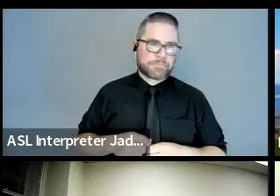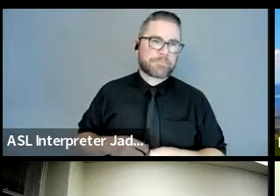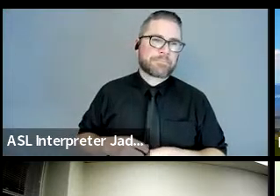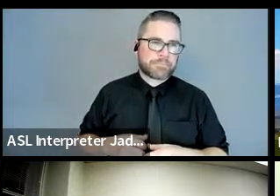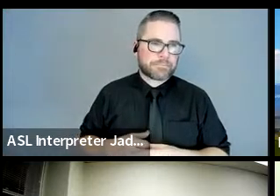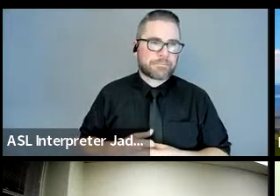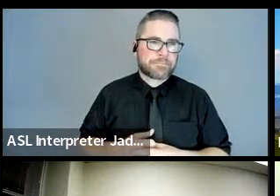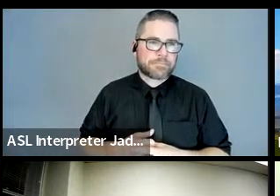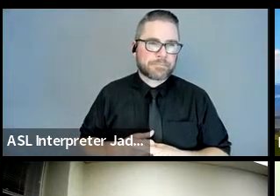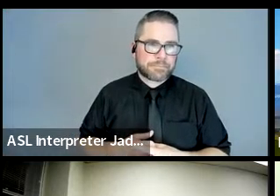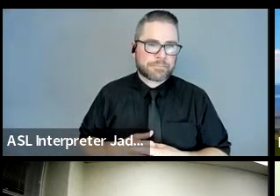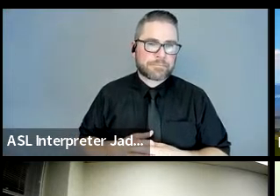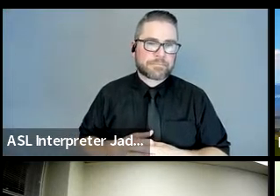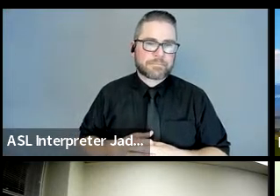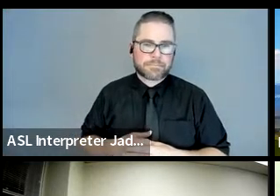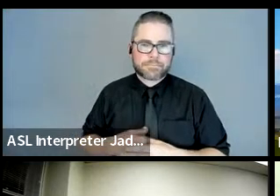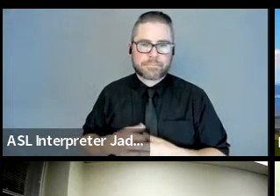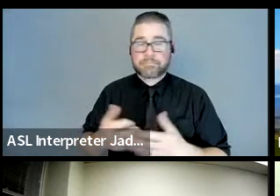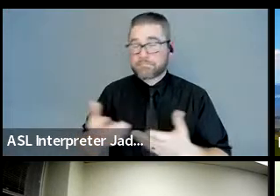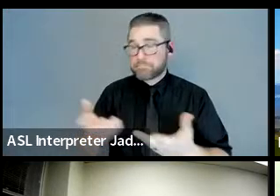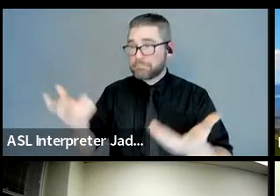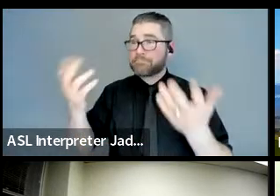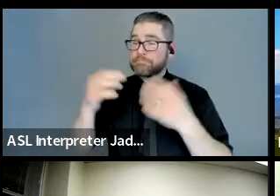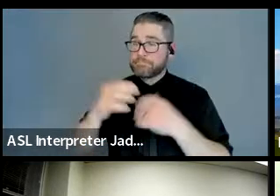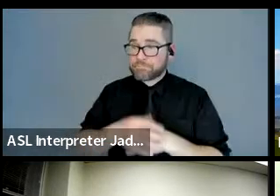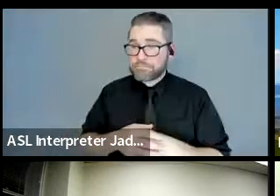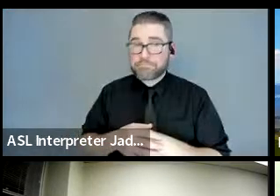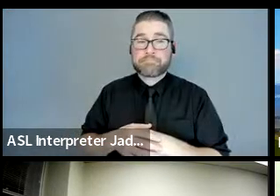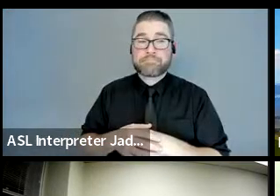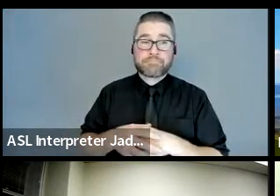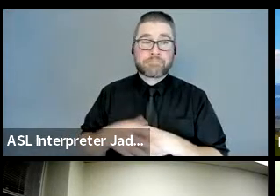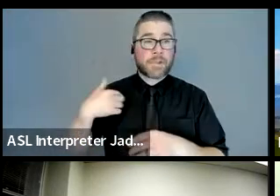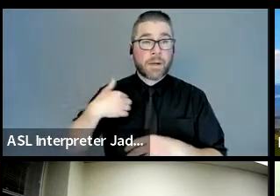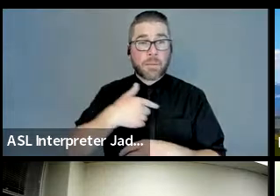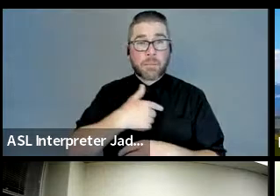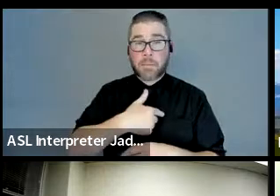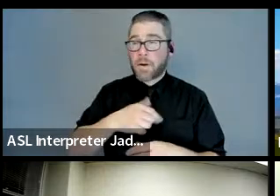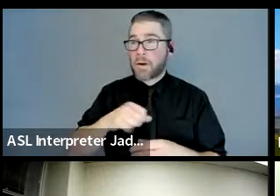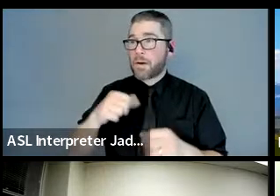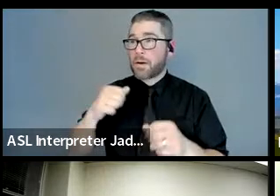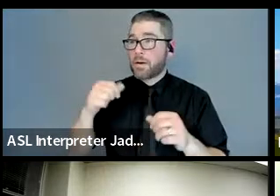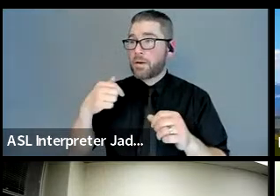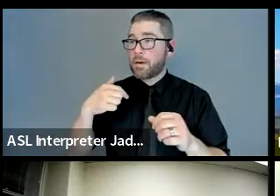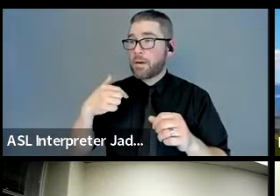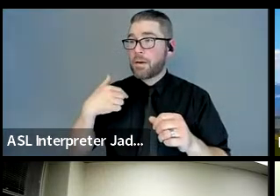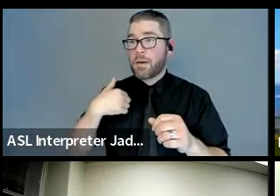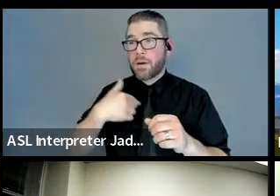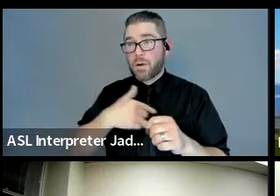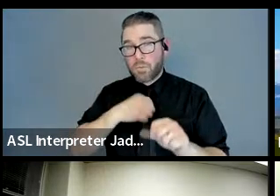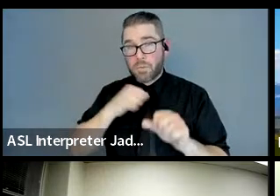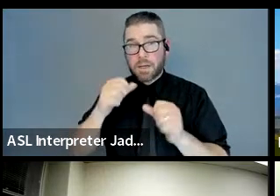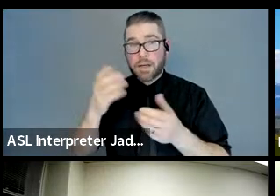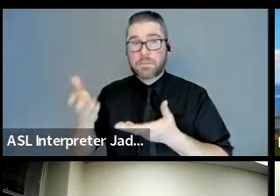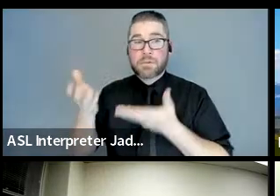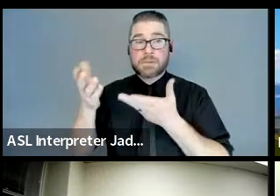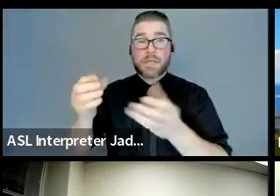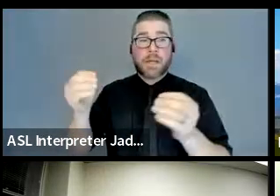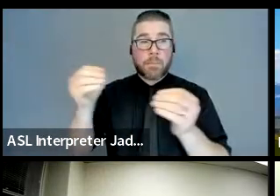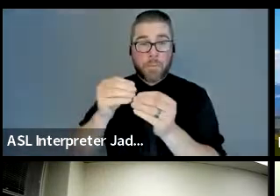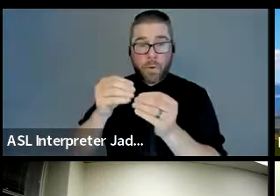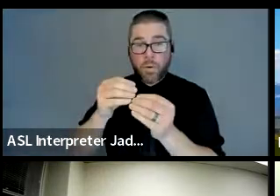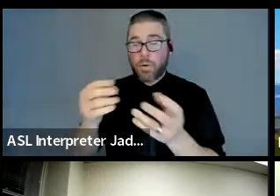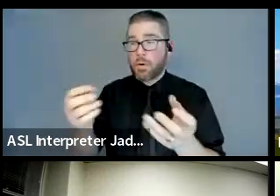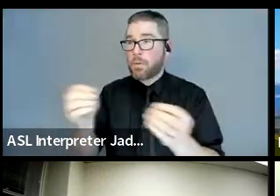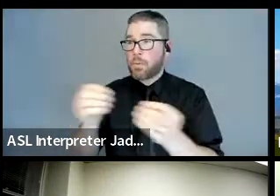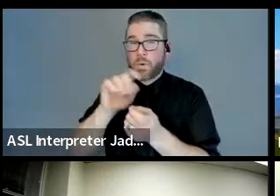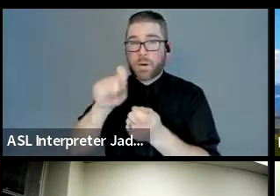so, yeah, but we'll be able to present more in more detail at the next